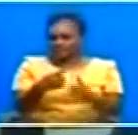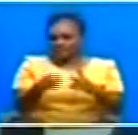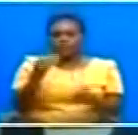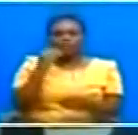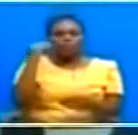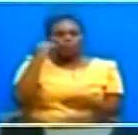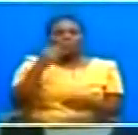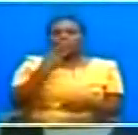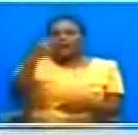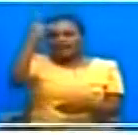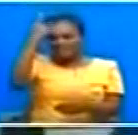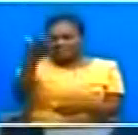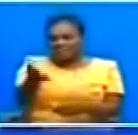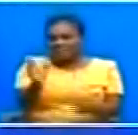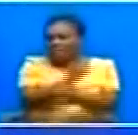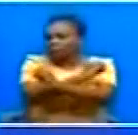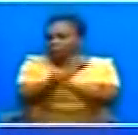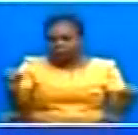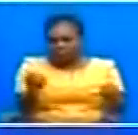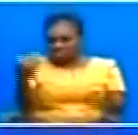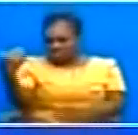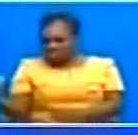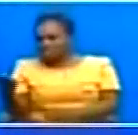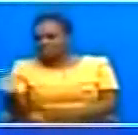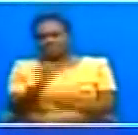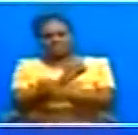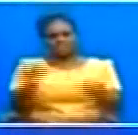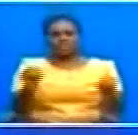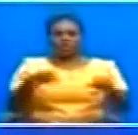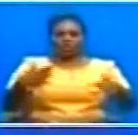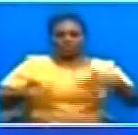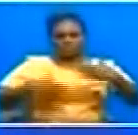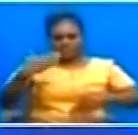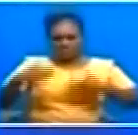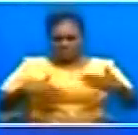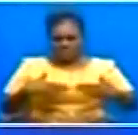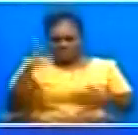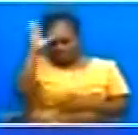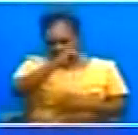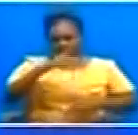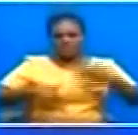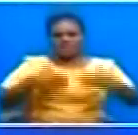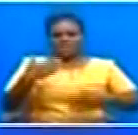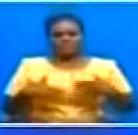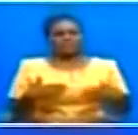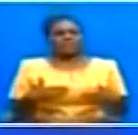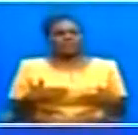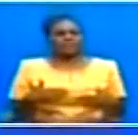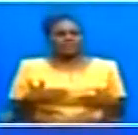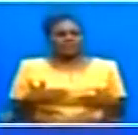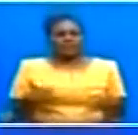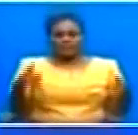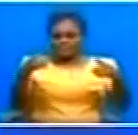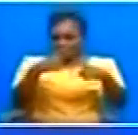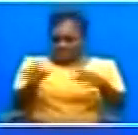homes. No parent was sending their children to school lest they misbehave or not, and they're not accountable for their activities during the day.